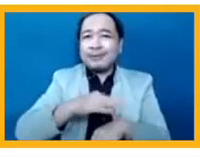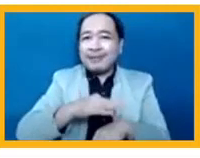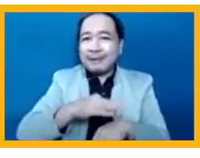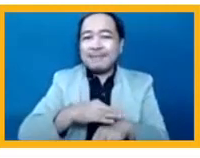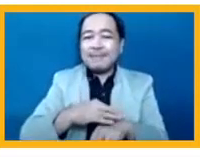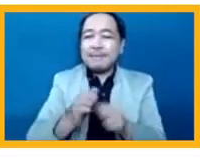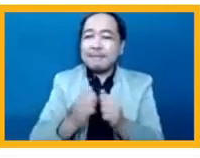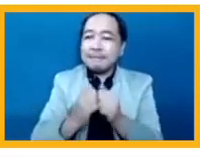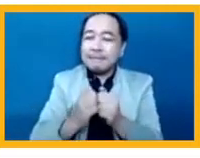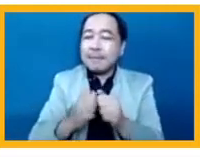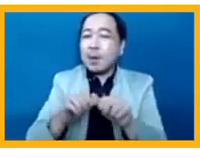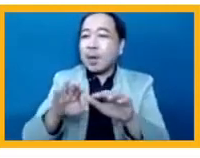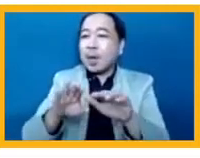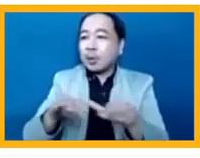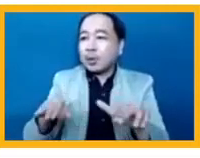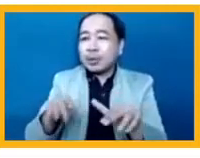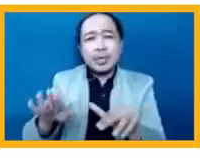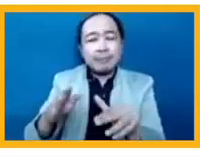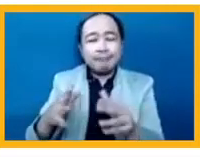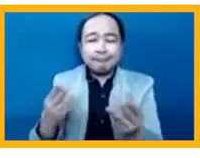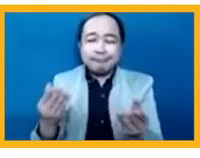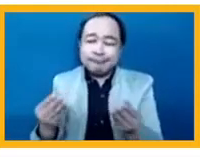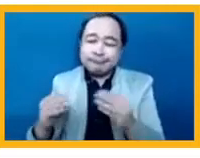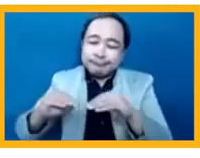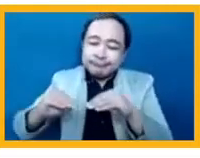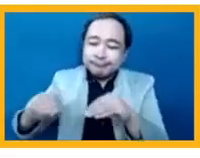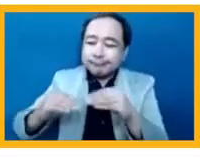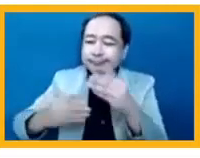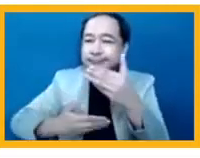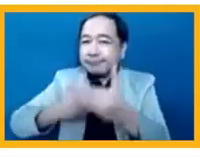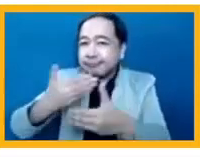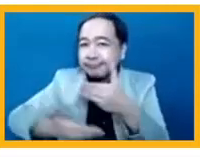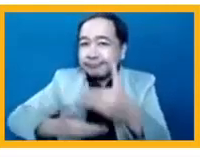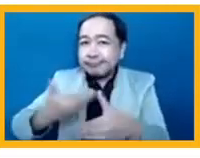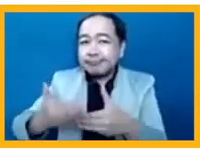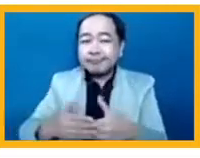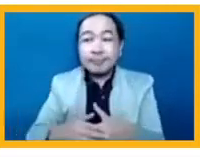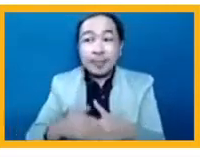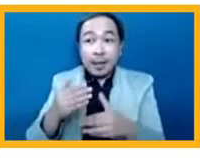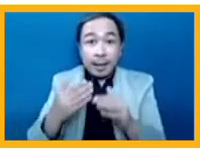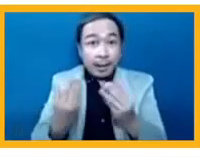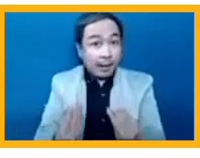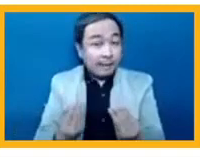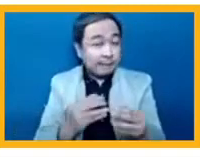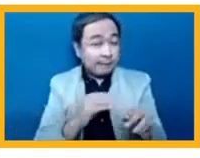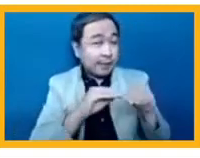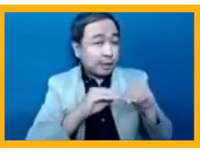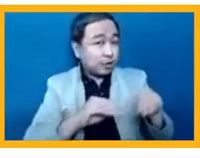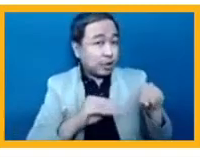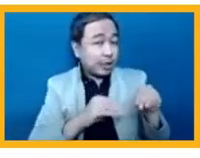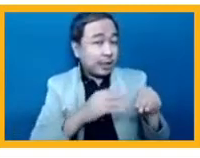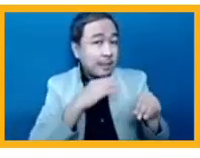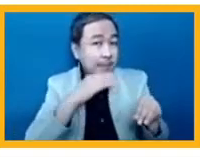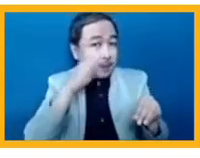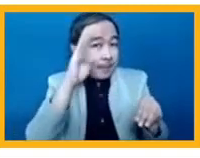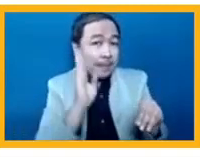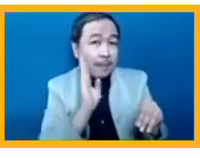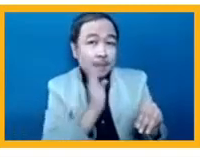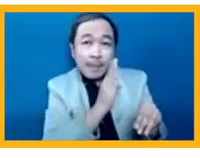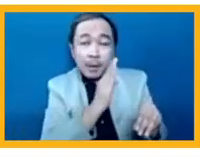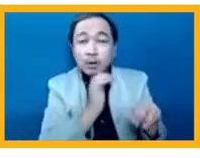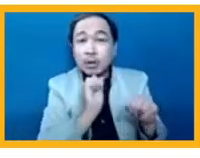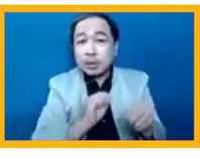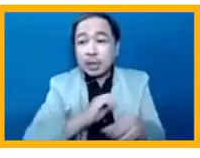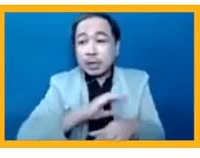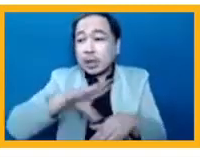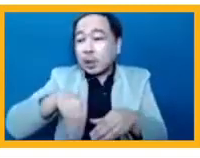children in learning activities. There is room to fund and innovate towards building parental capacity to meaningfully contribute and engage in the